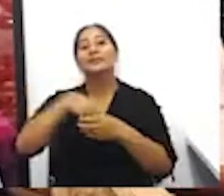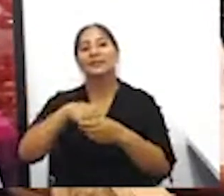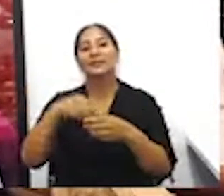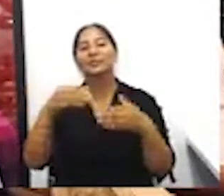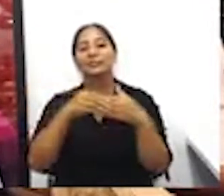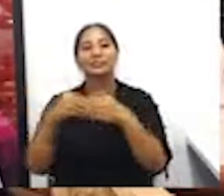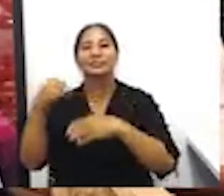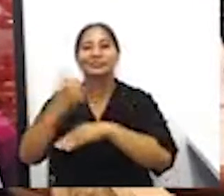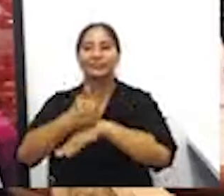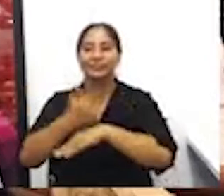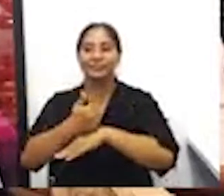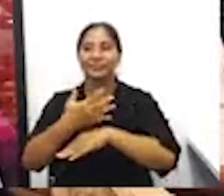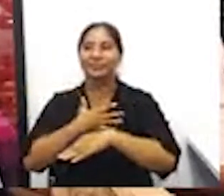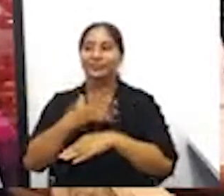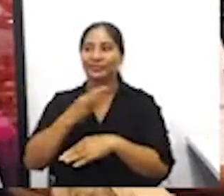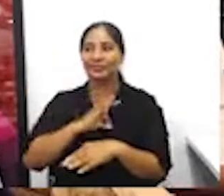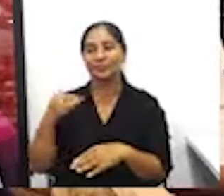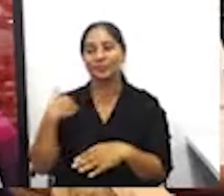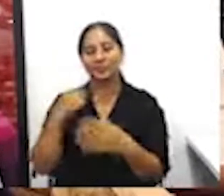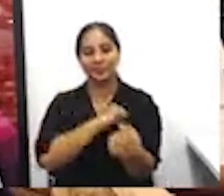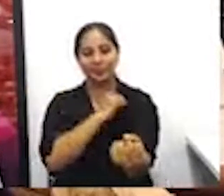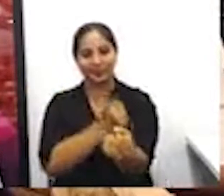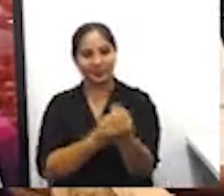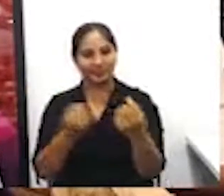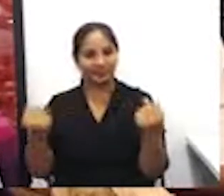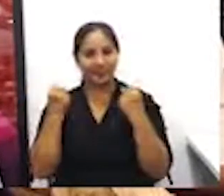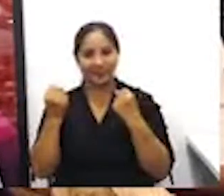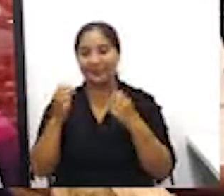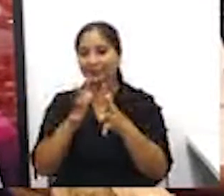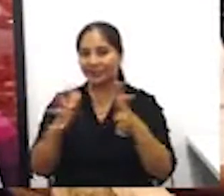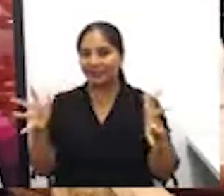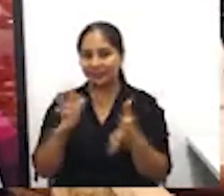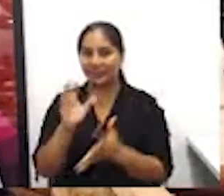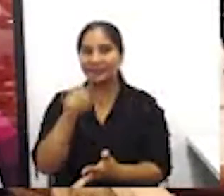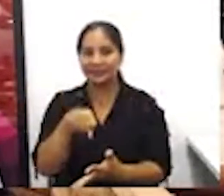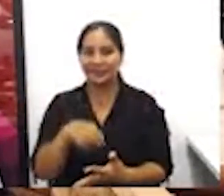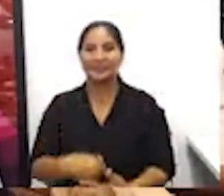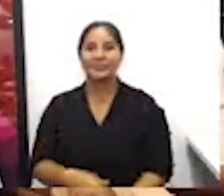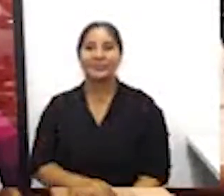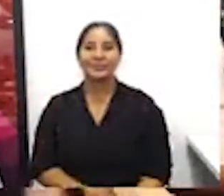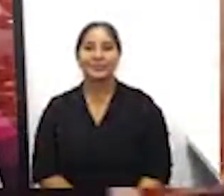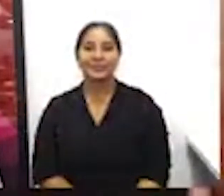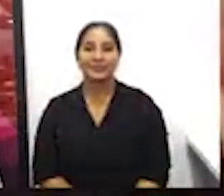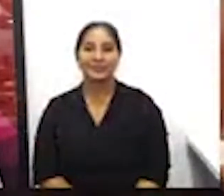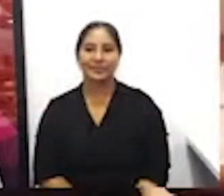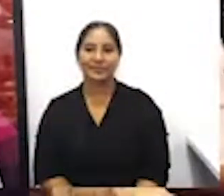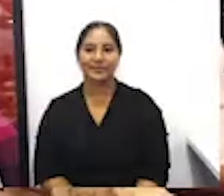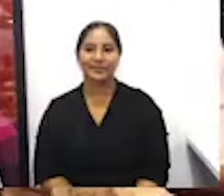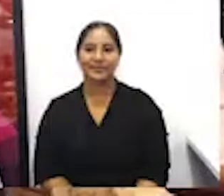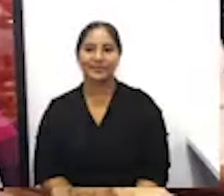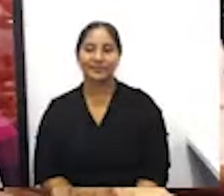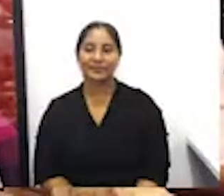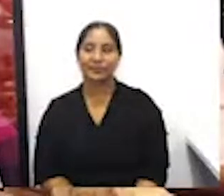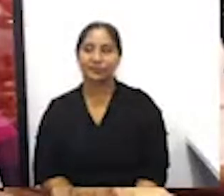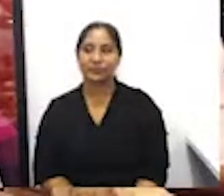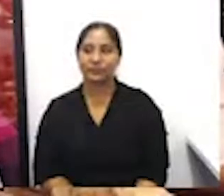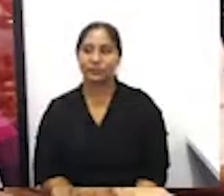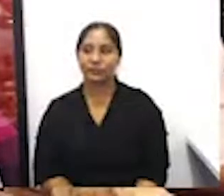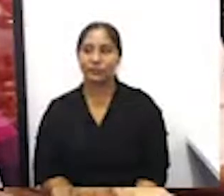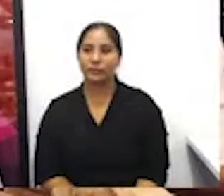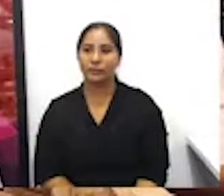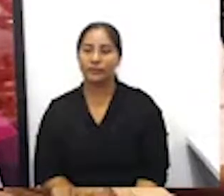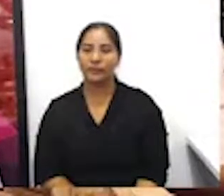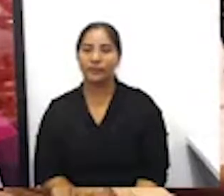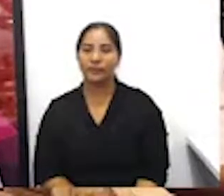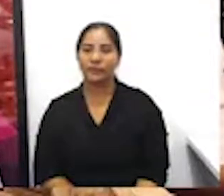woman who is, how can I say, as a great supporters, and they are not in the